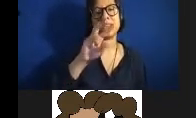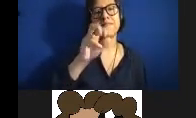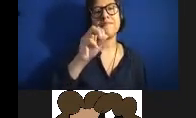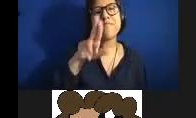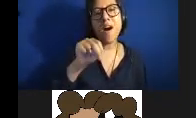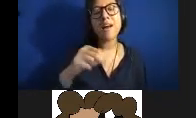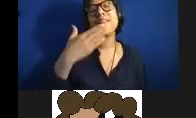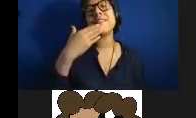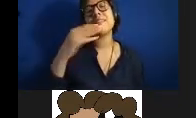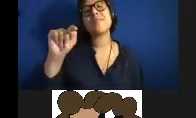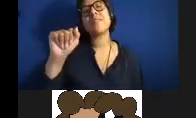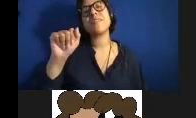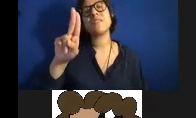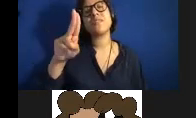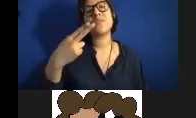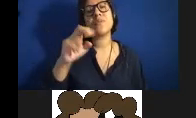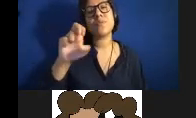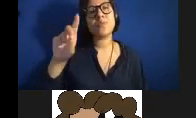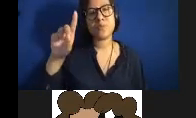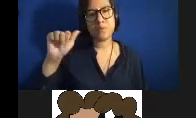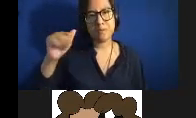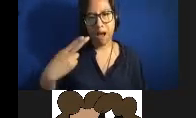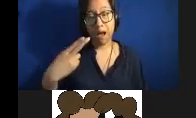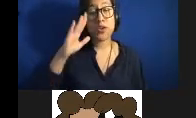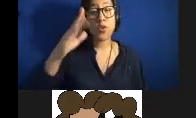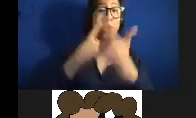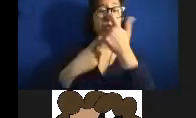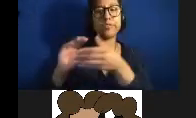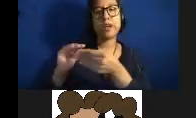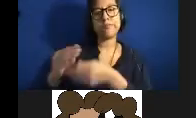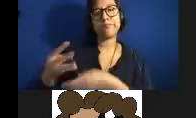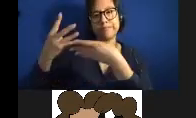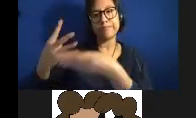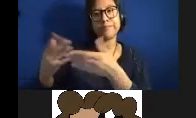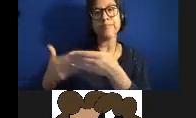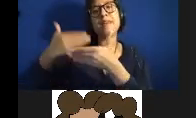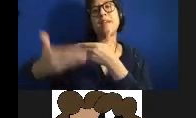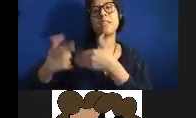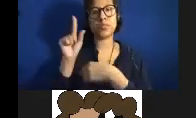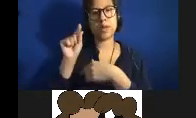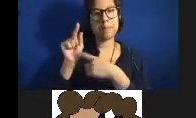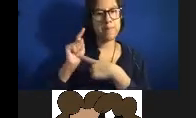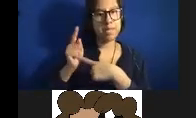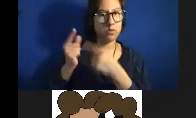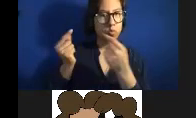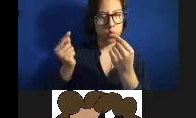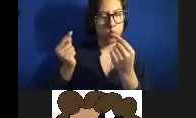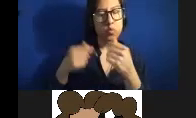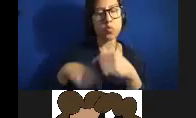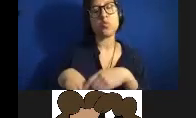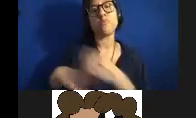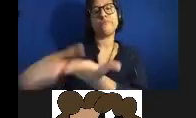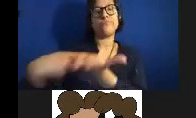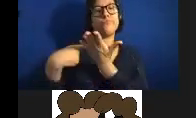We, again, reminder, you can put your questions in the chat box. We're going to spend the next 20 minutes or so talking to our